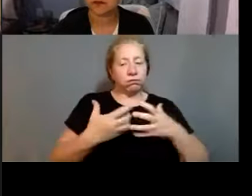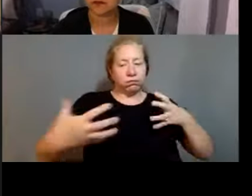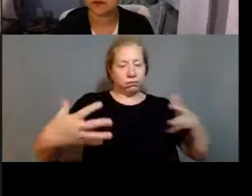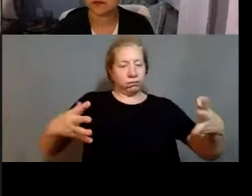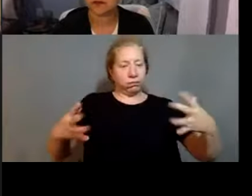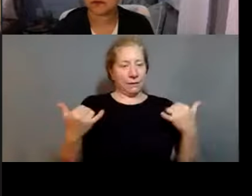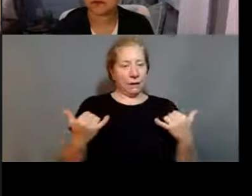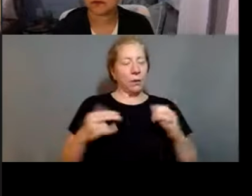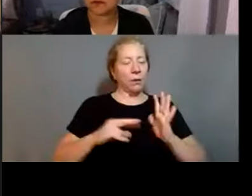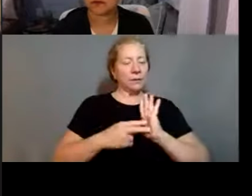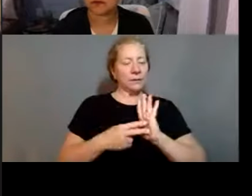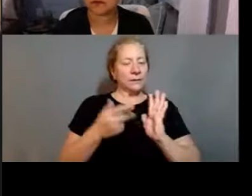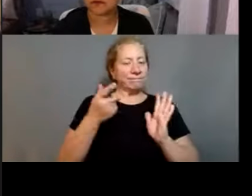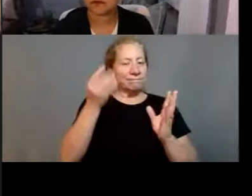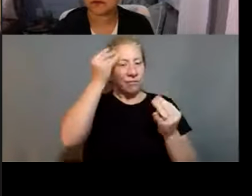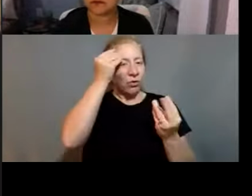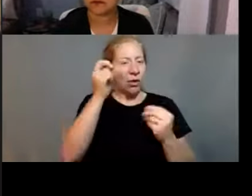any